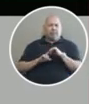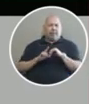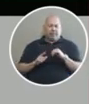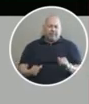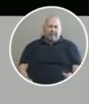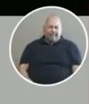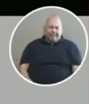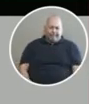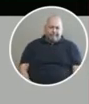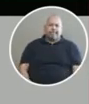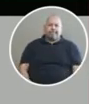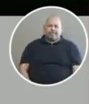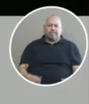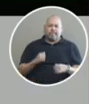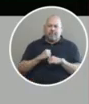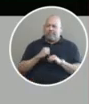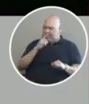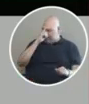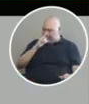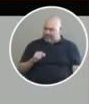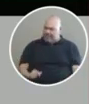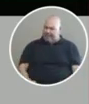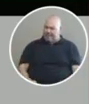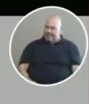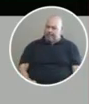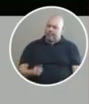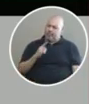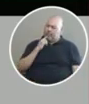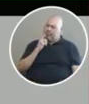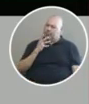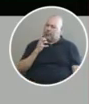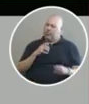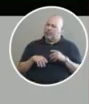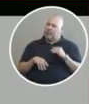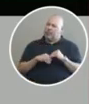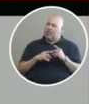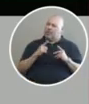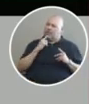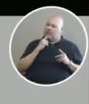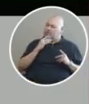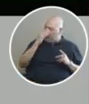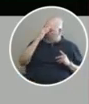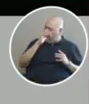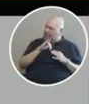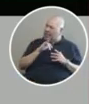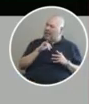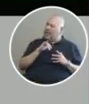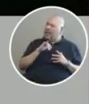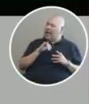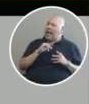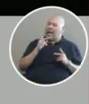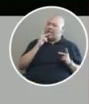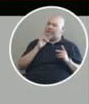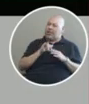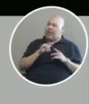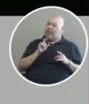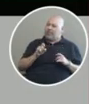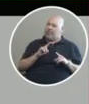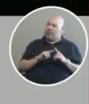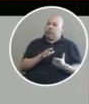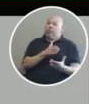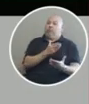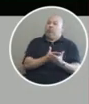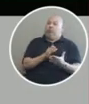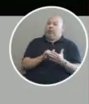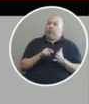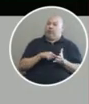Paso, Texas. Okay, that makes sense. I'm a little wary of this because, I see that you have to be able to prove